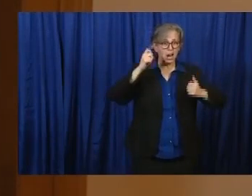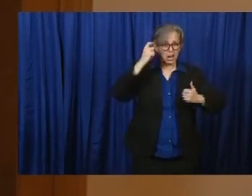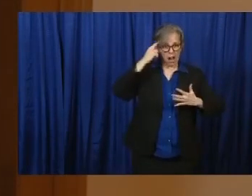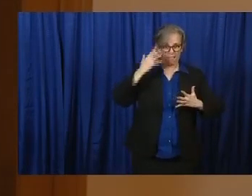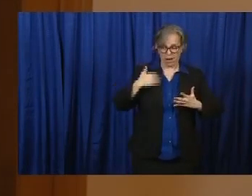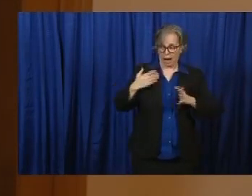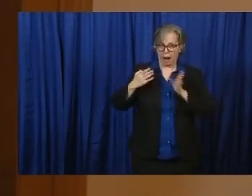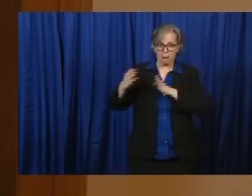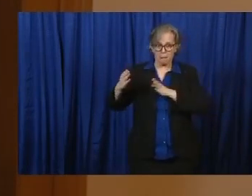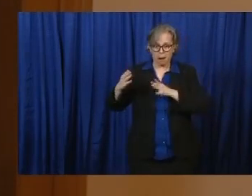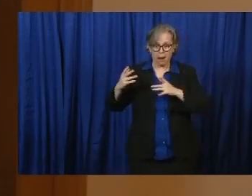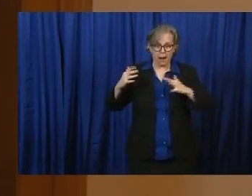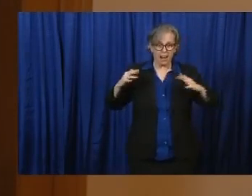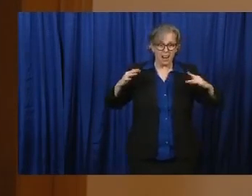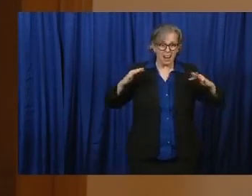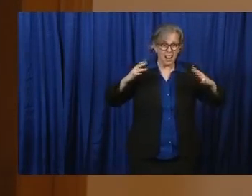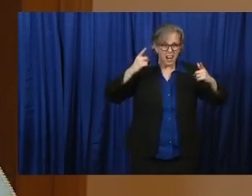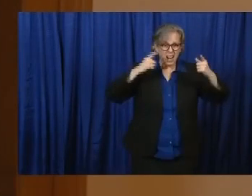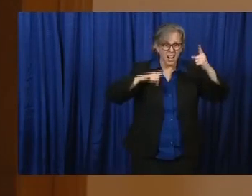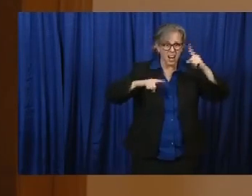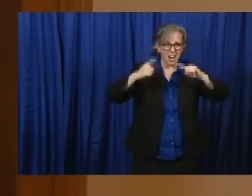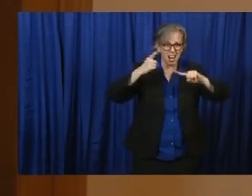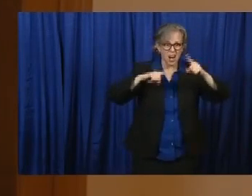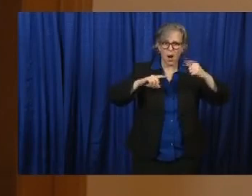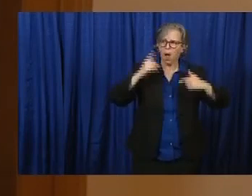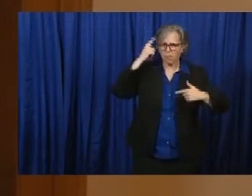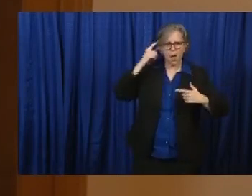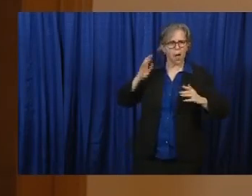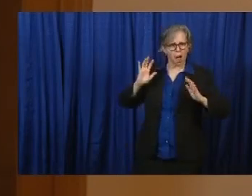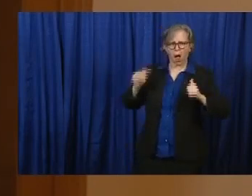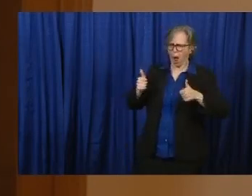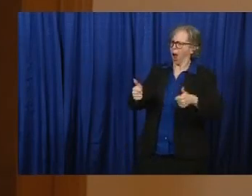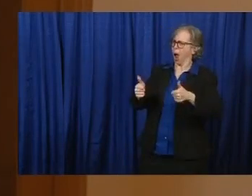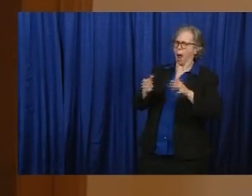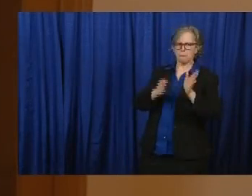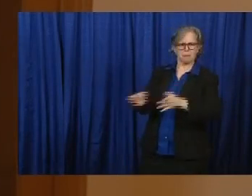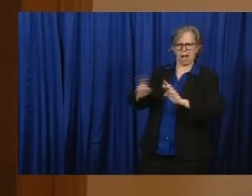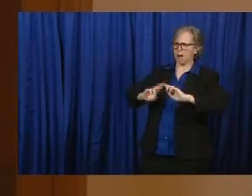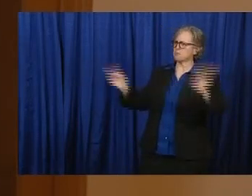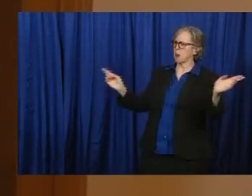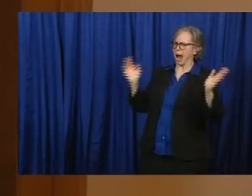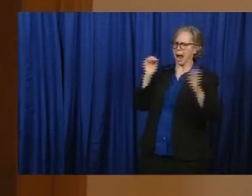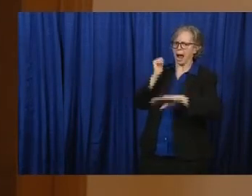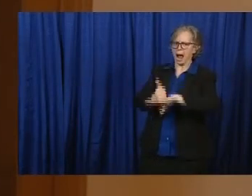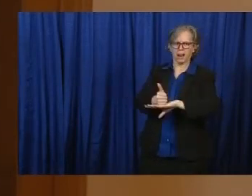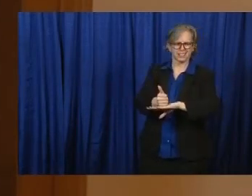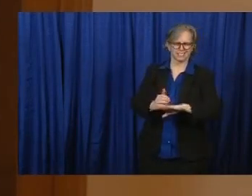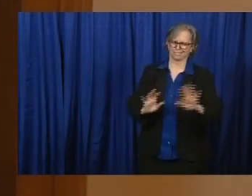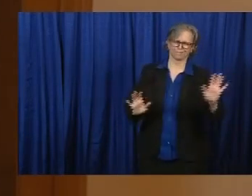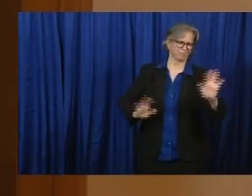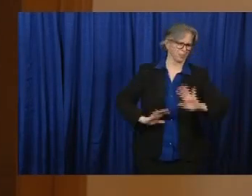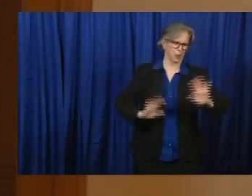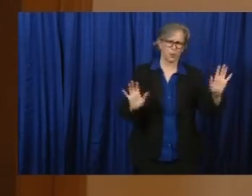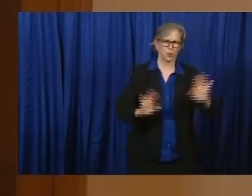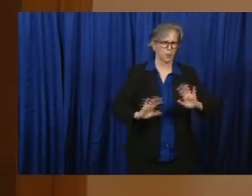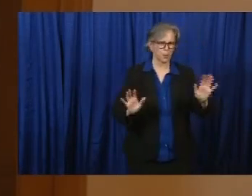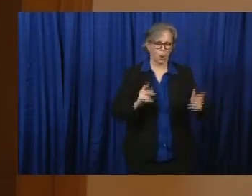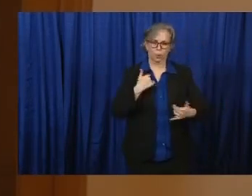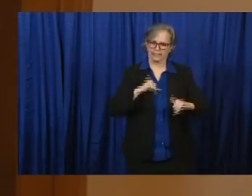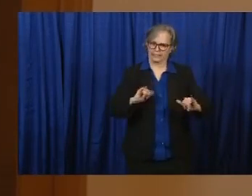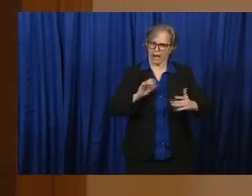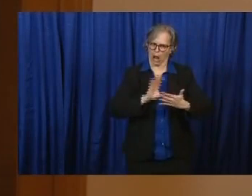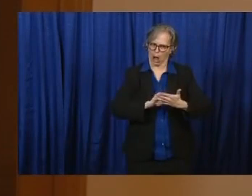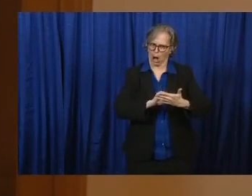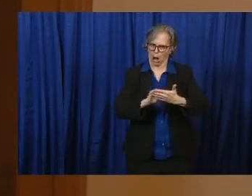that might have sounded like there was like this finishing line. And in fact, there isn't. In fact, we're building,